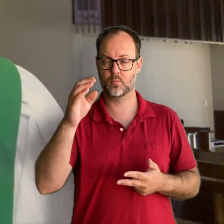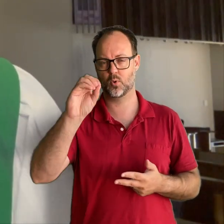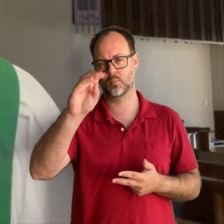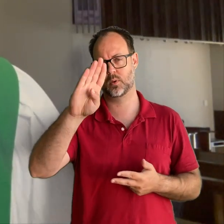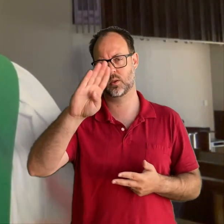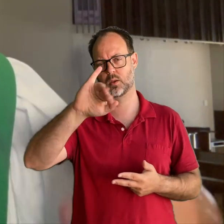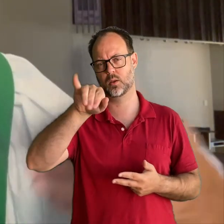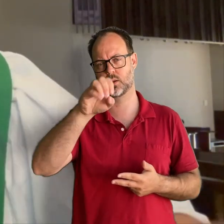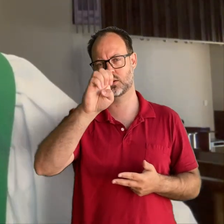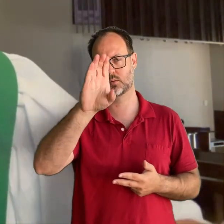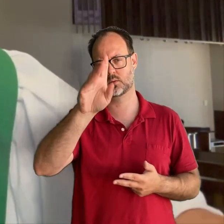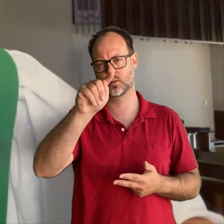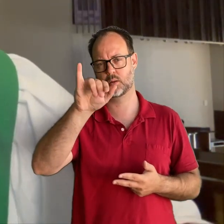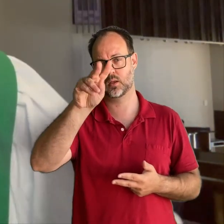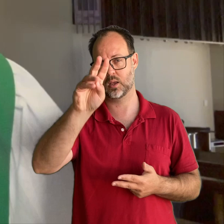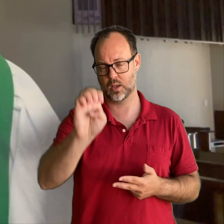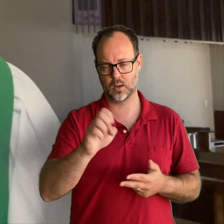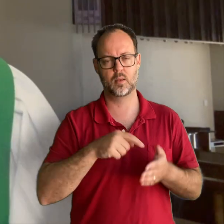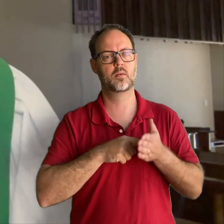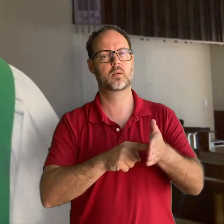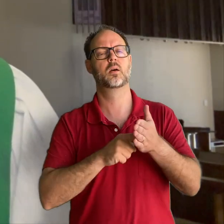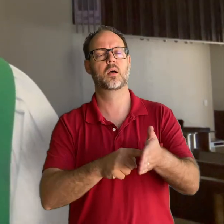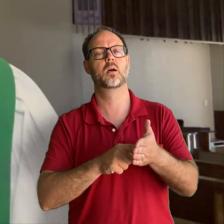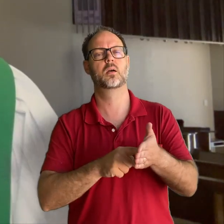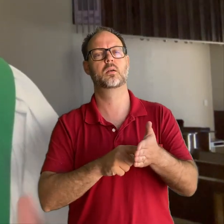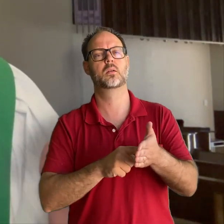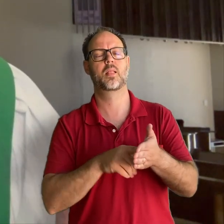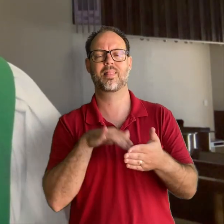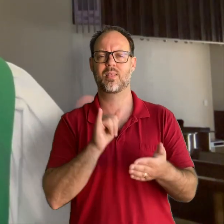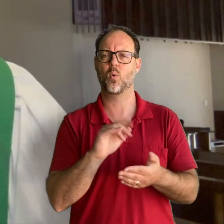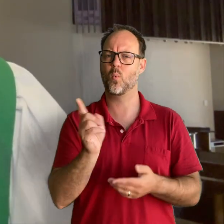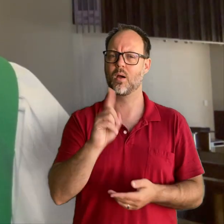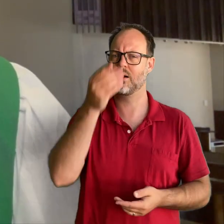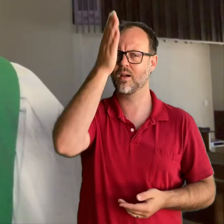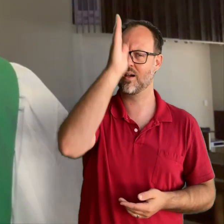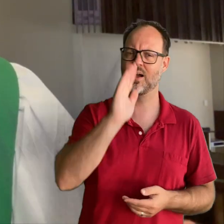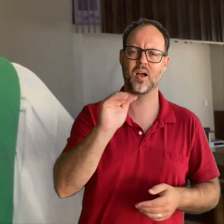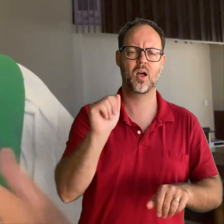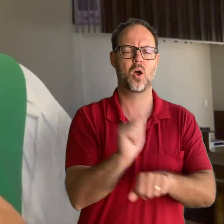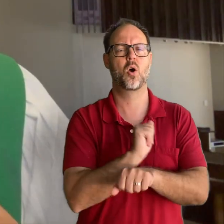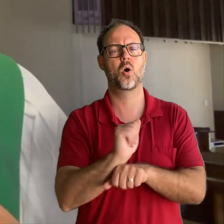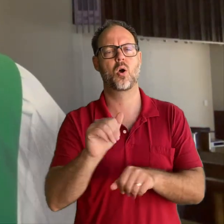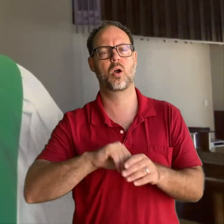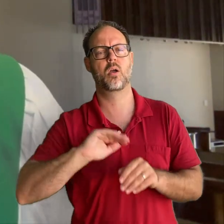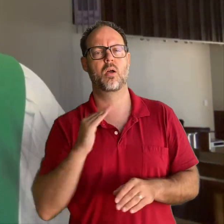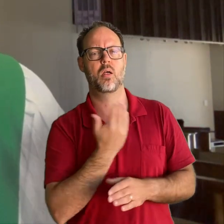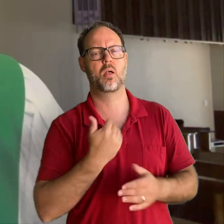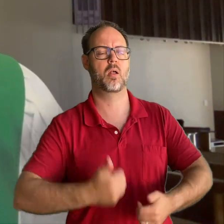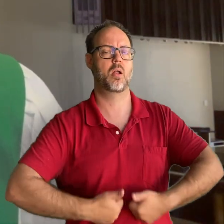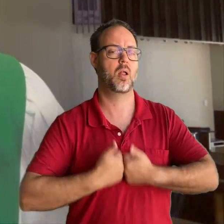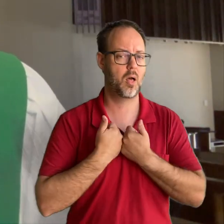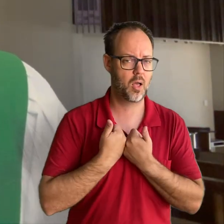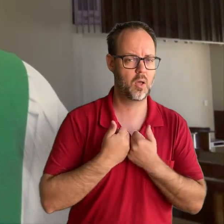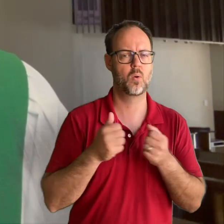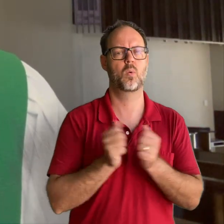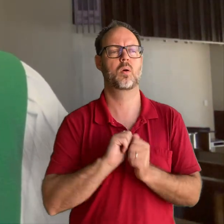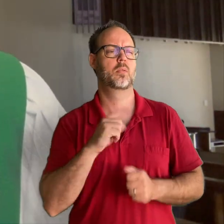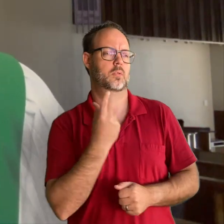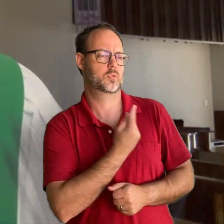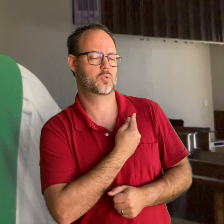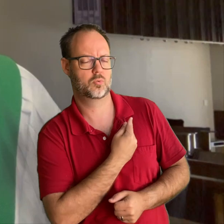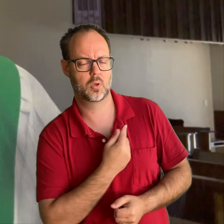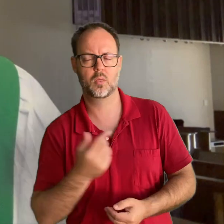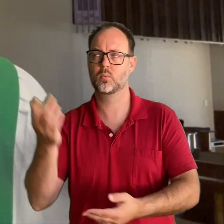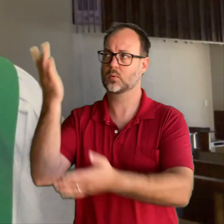signs outside of us where God is working in our lives with His grace